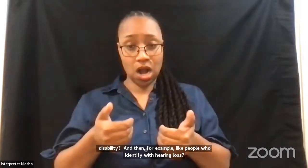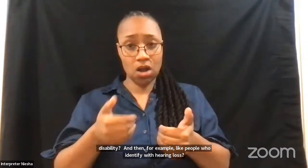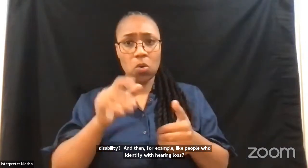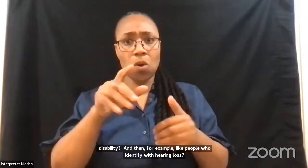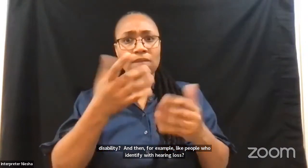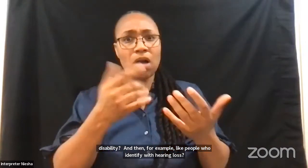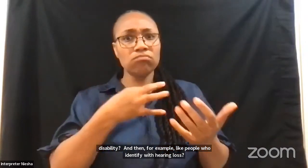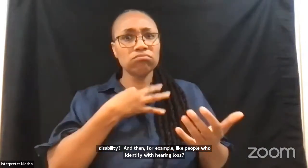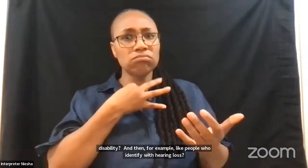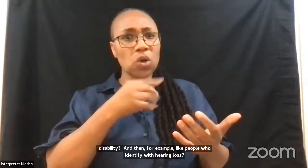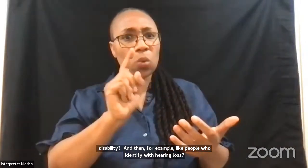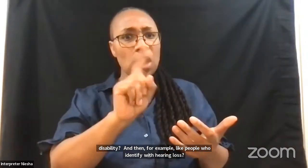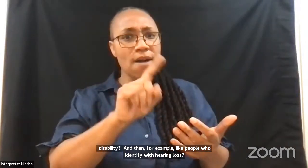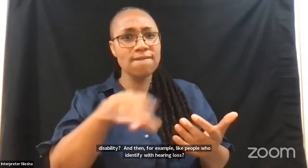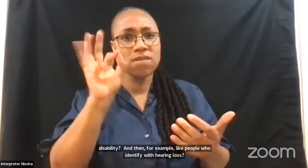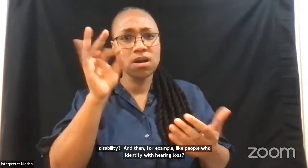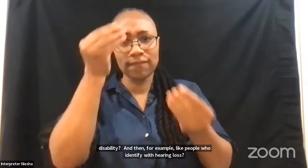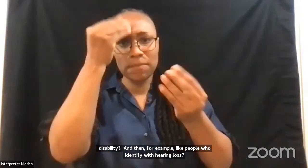That's a tough one.